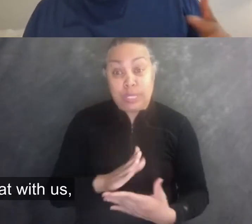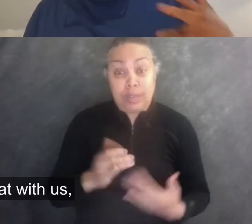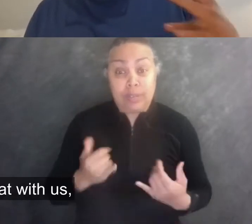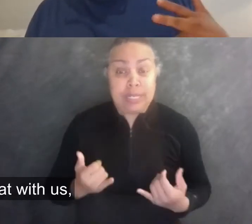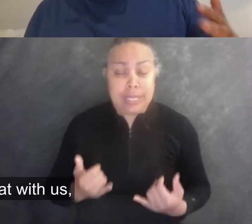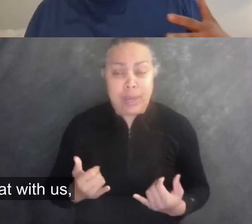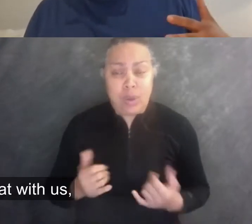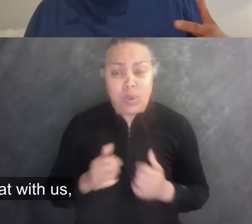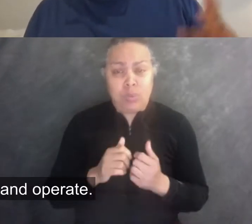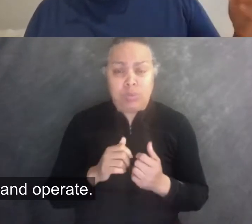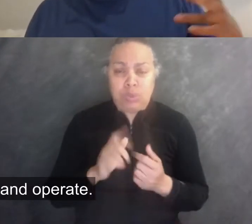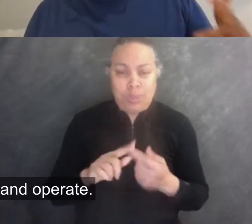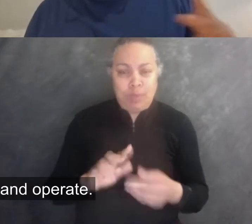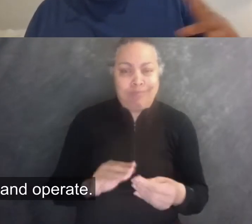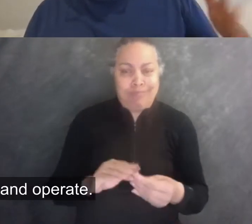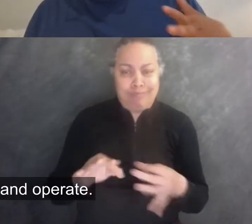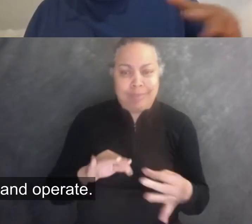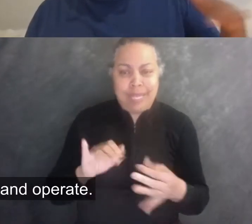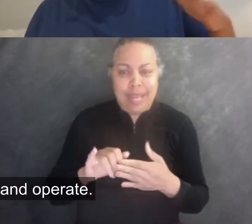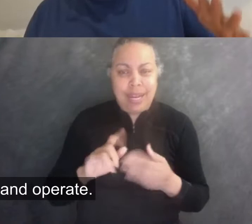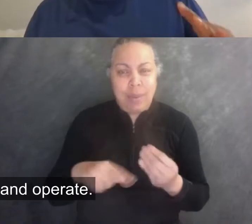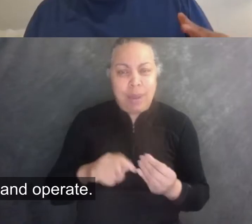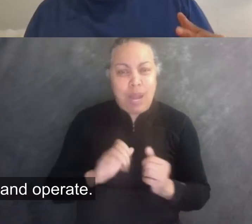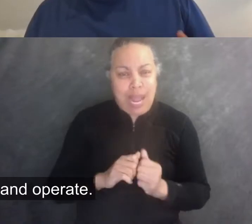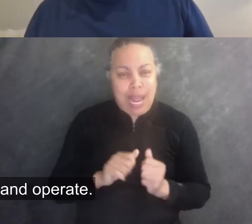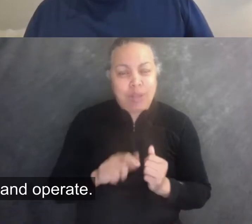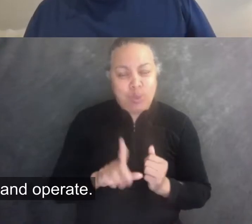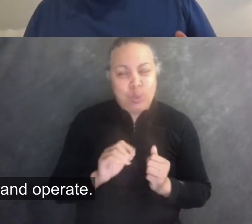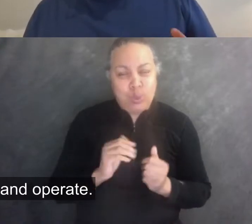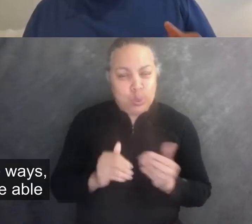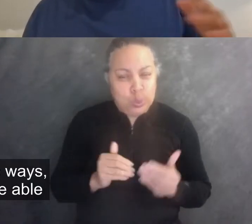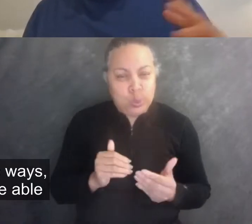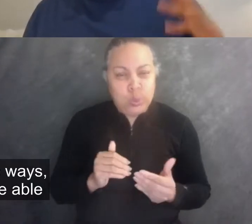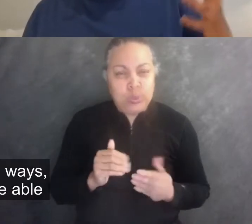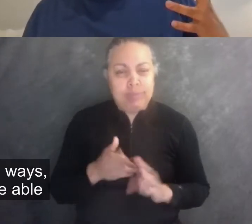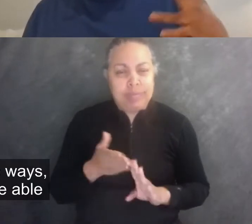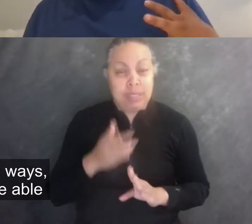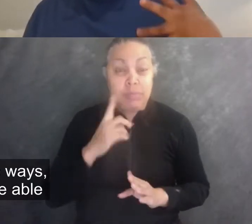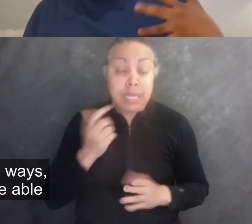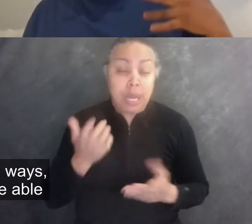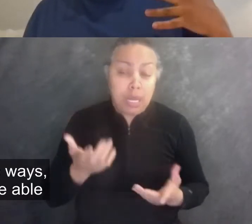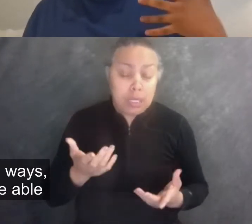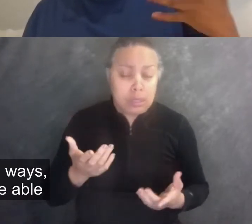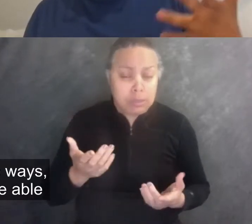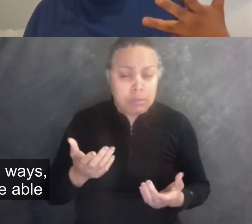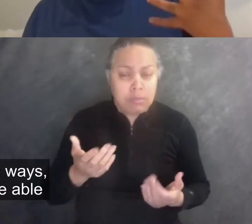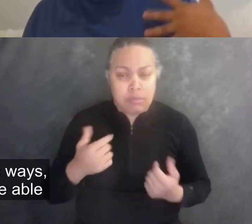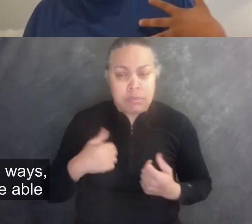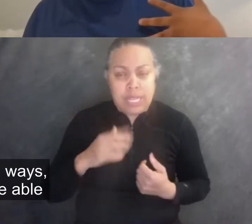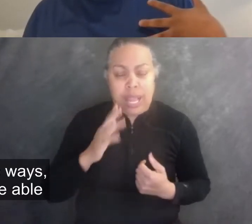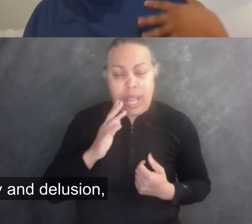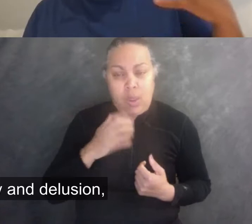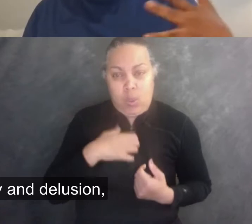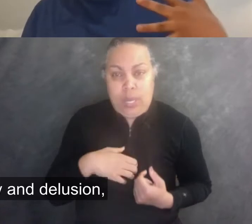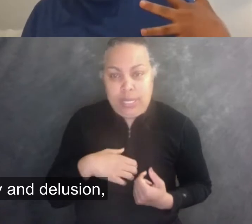now, sharing that with us about how you engage and operate. Because in some ways, I would love to be